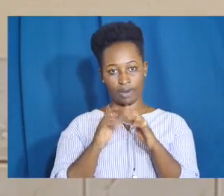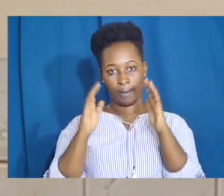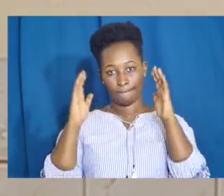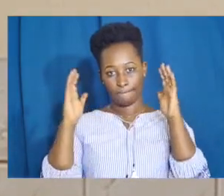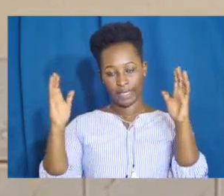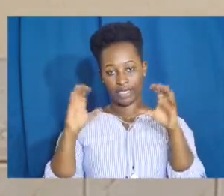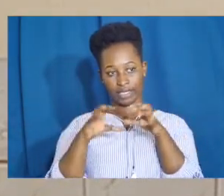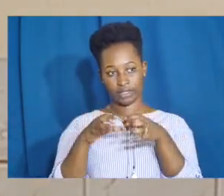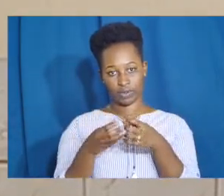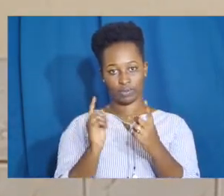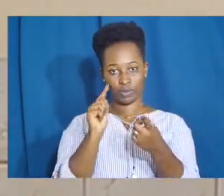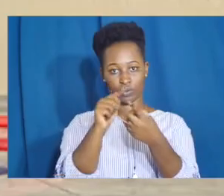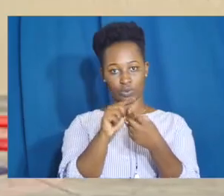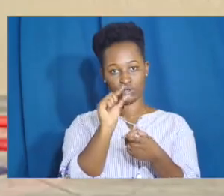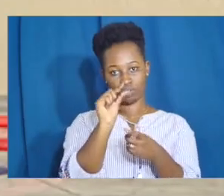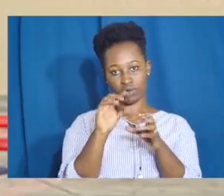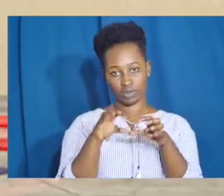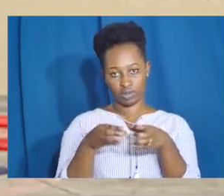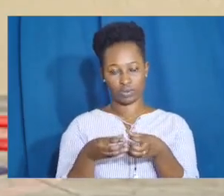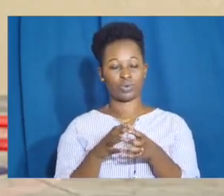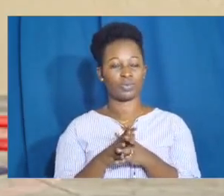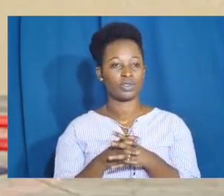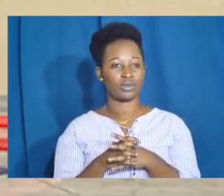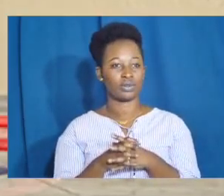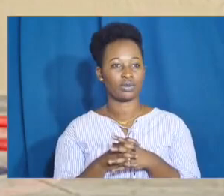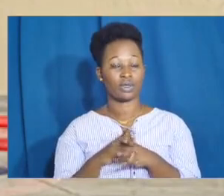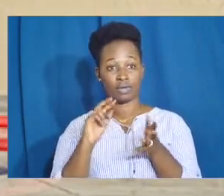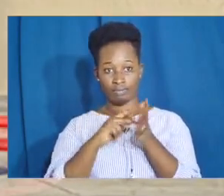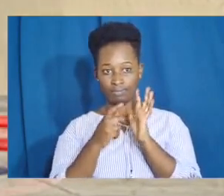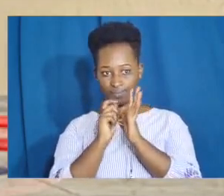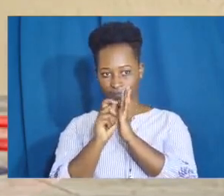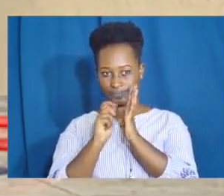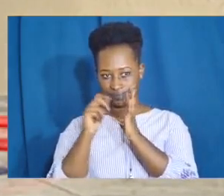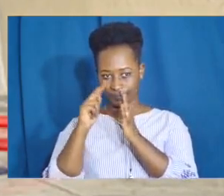biggest groups to smallest groups. It means